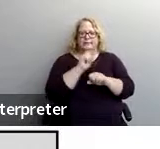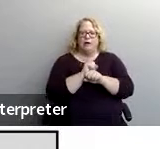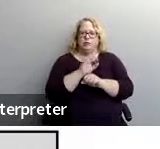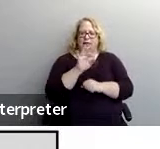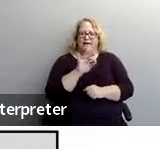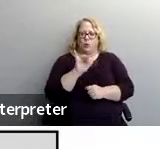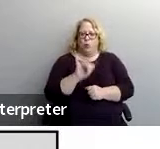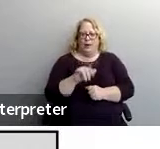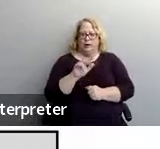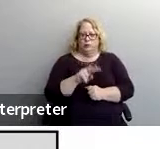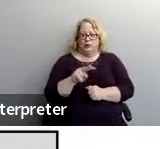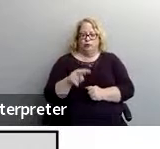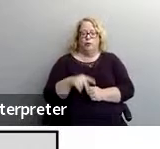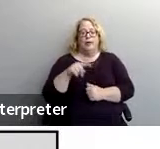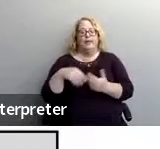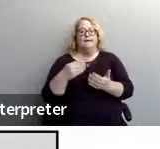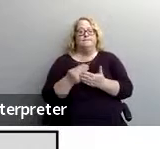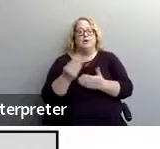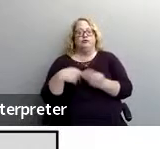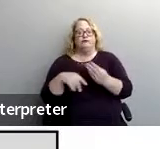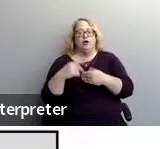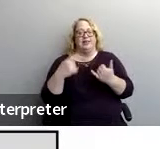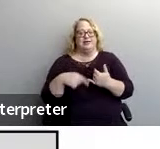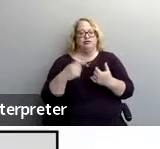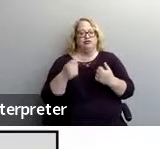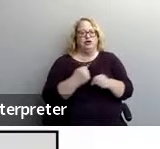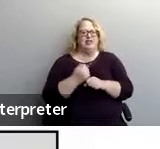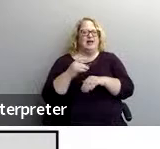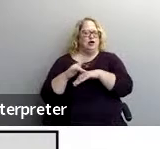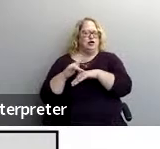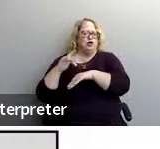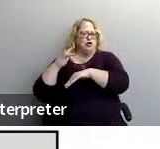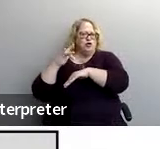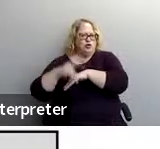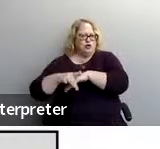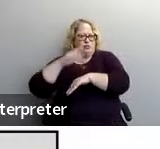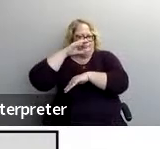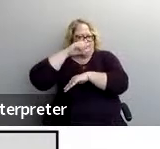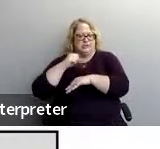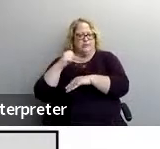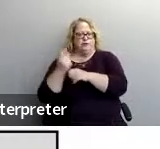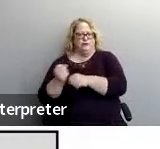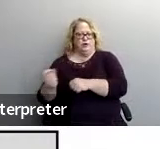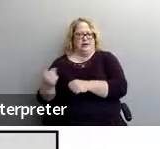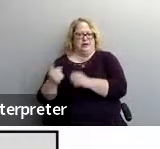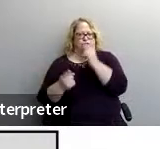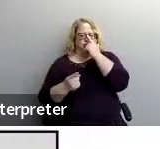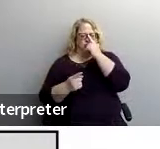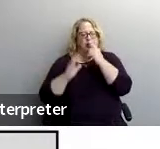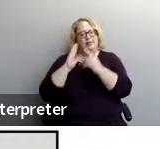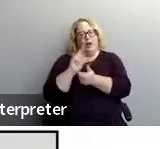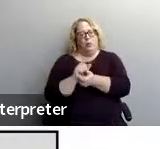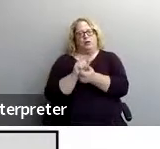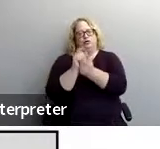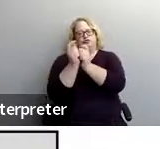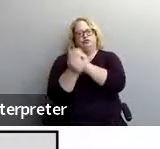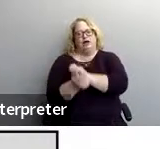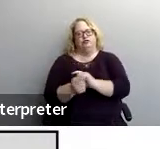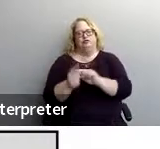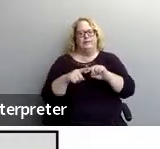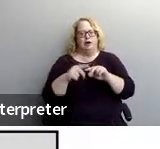FY22, the budget for this year, and then just a very early indication of the budget for next year. That will change based